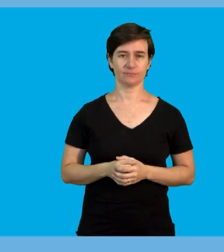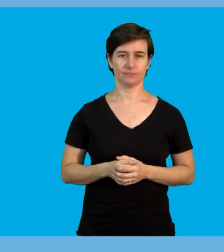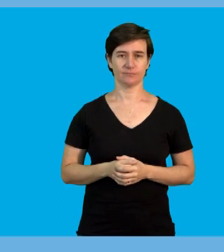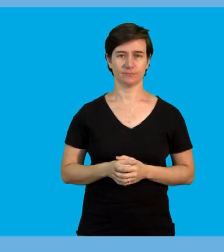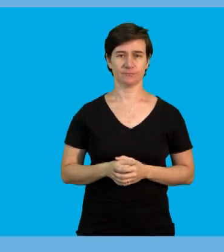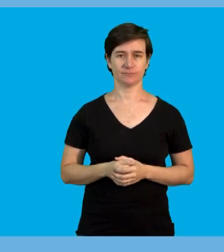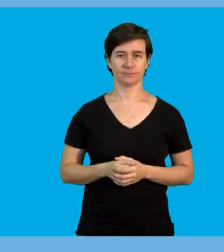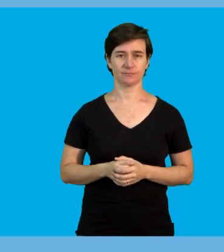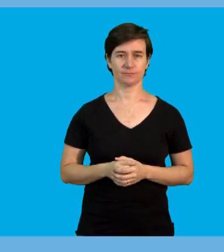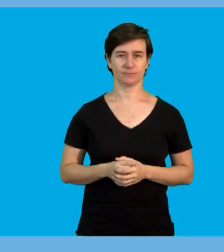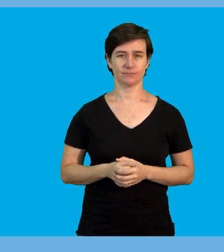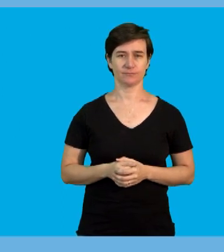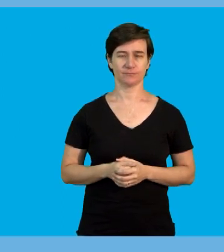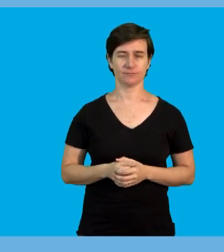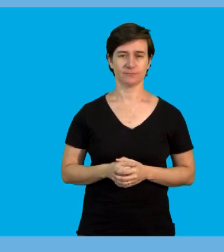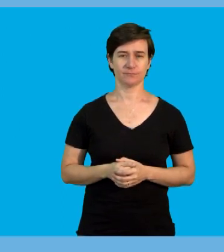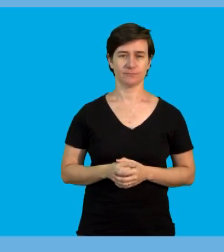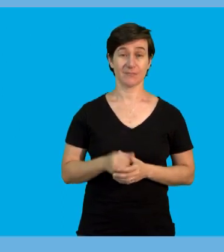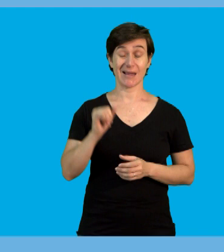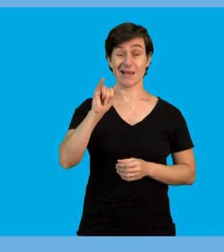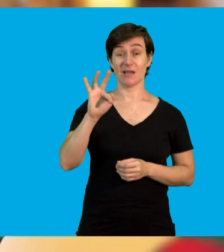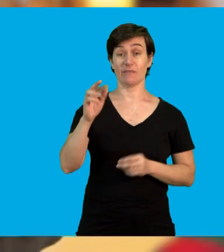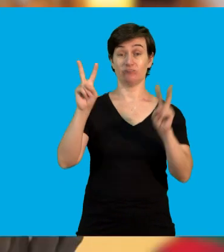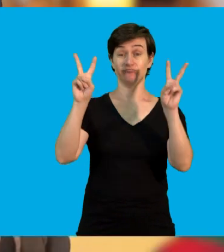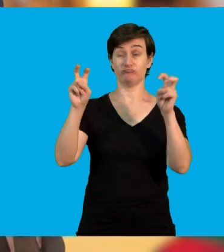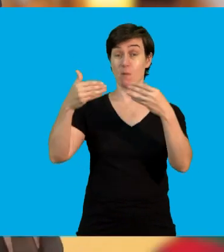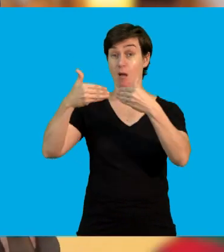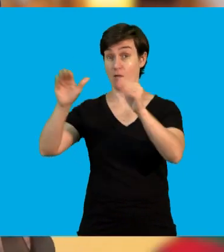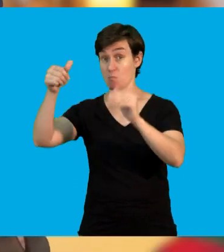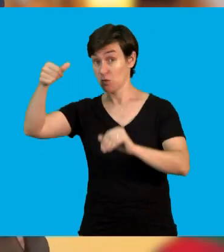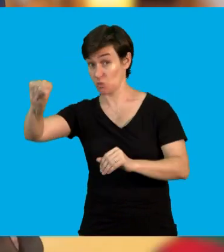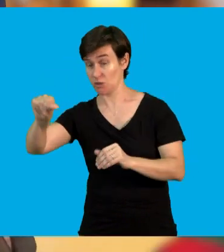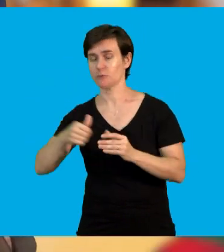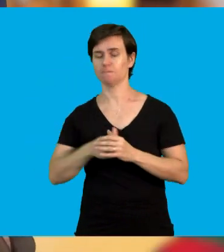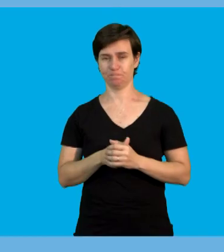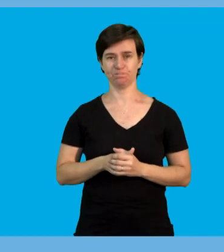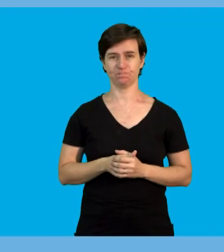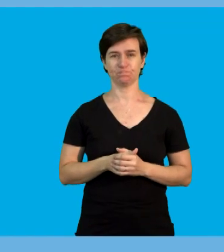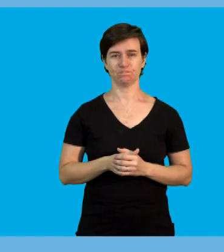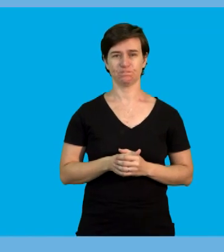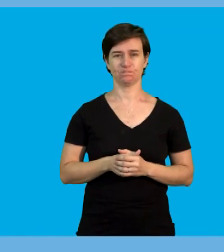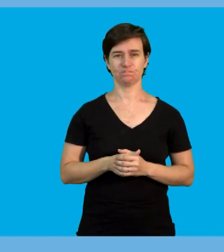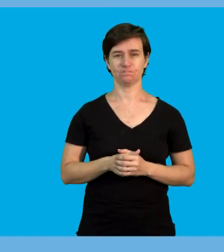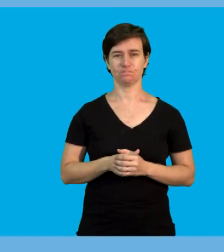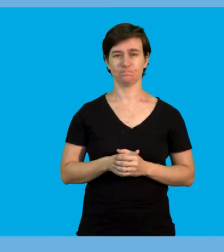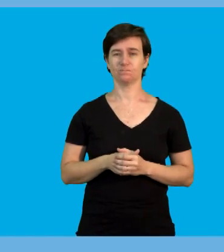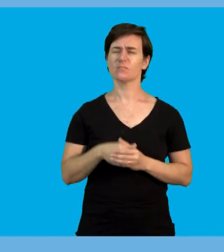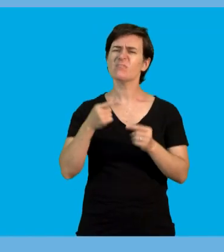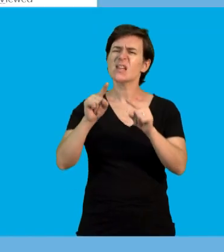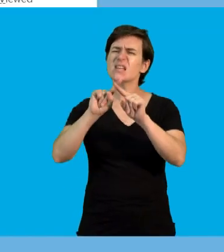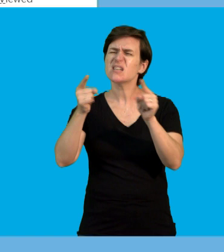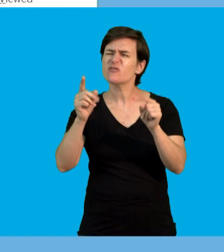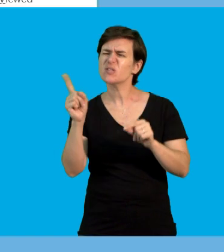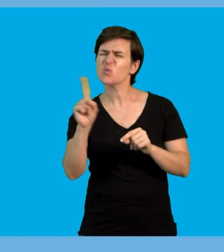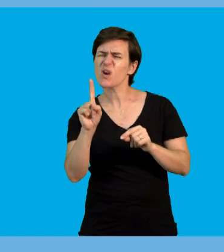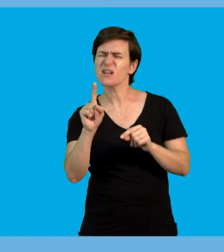The current is going to remain the same. So if we had an open switch, now if we had an open switch,